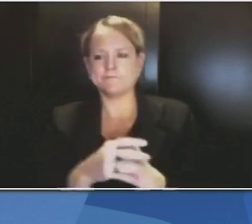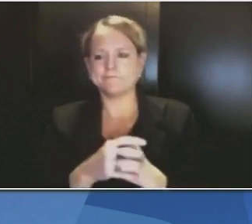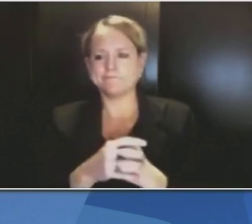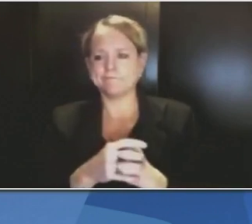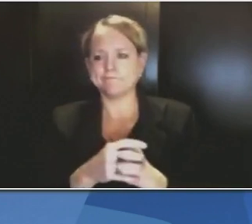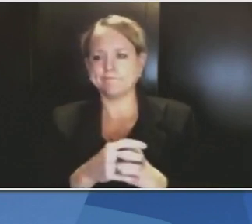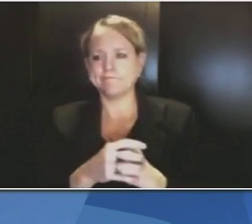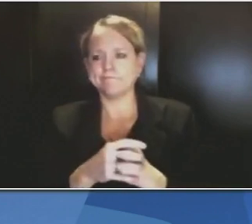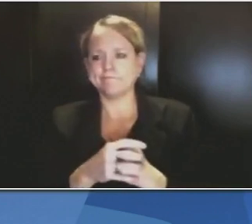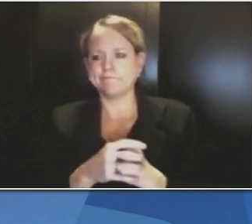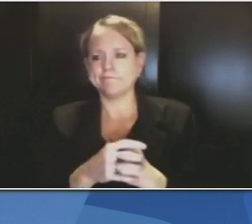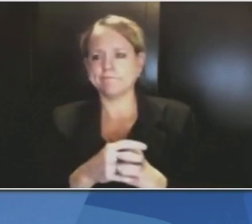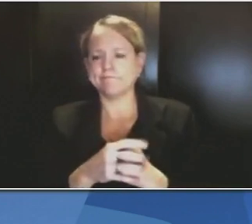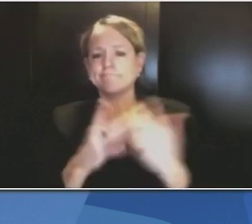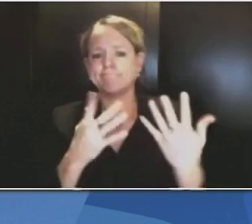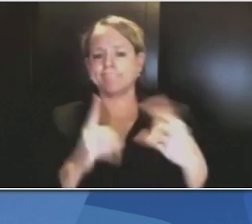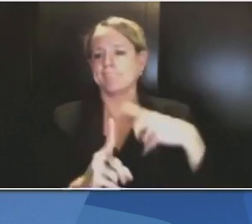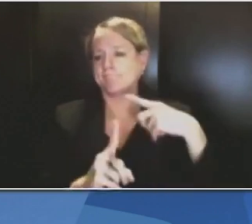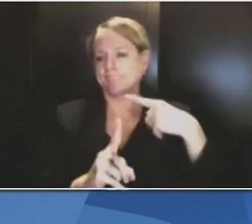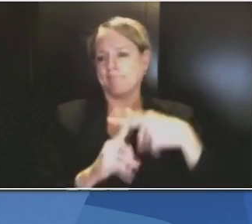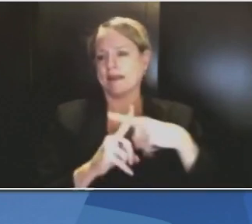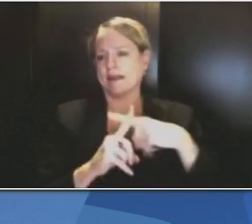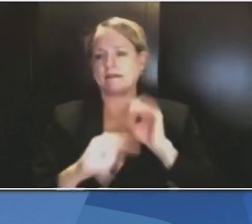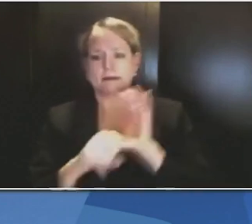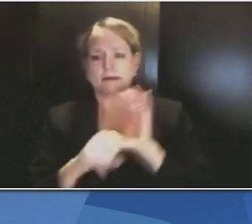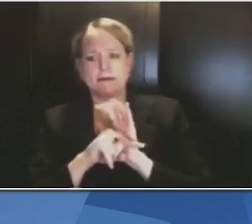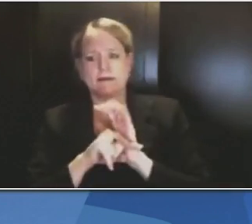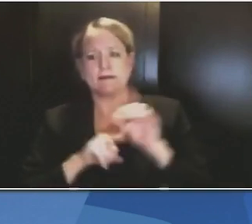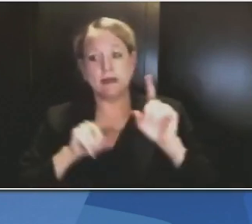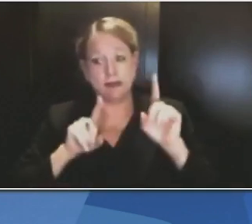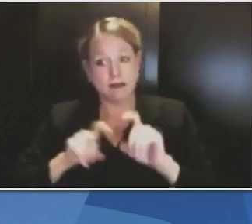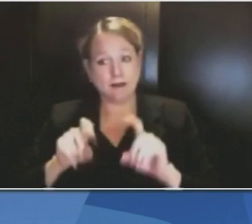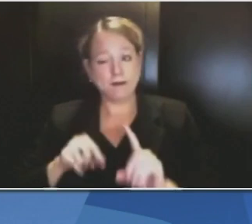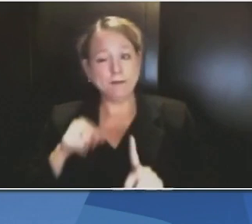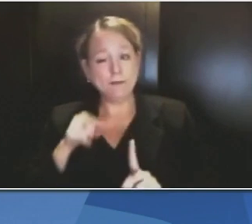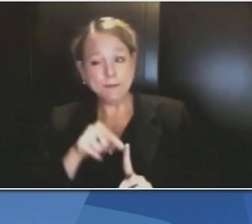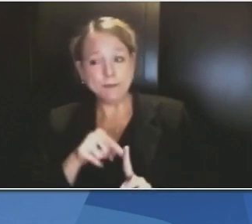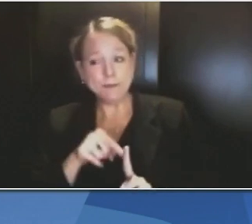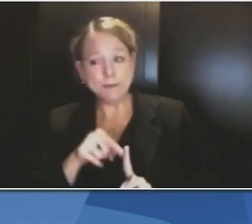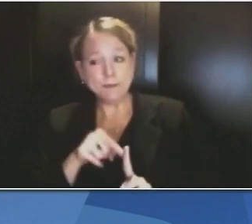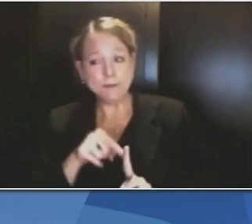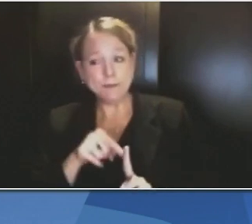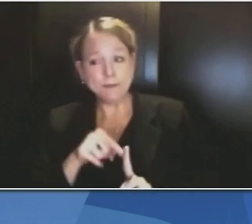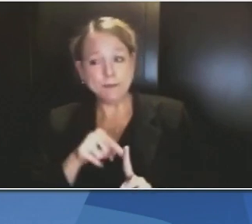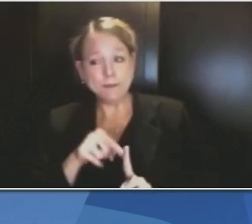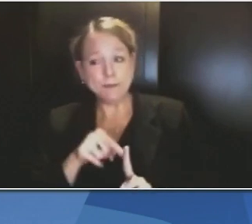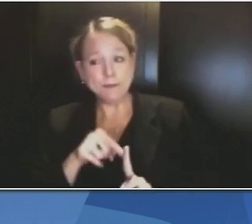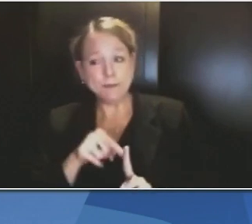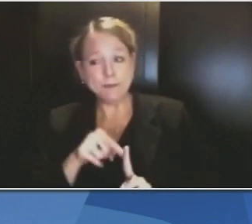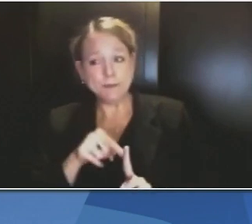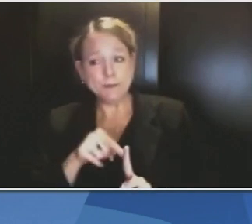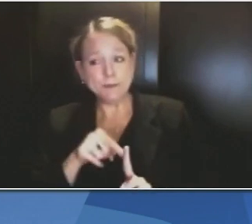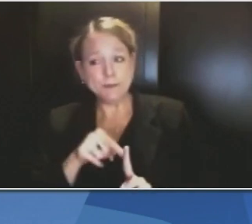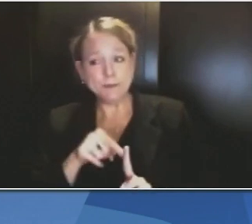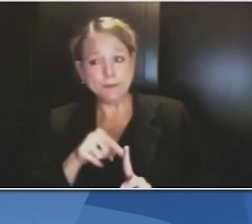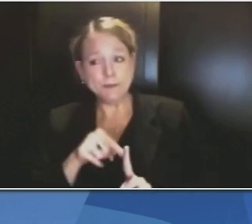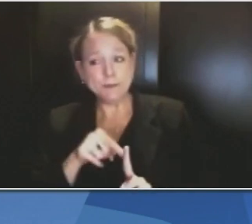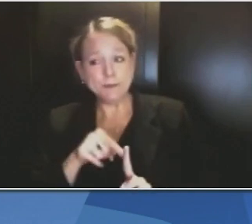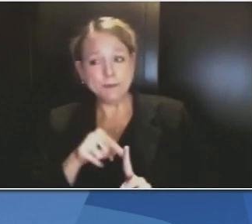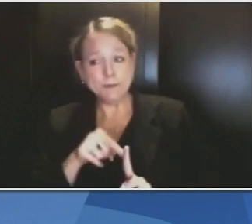negative result or vice versa, wondering if you've seen any inconsistencies like that here in this state, and are you concerned that people might be testing